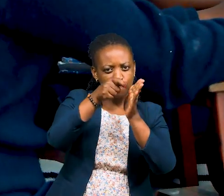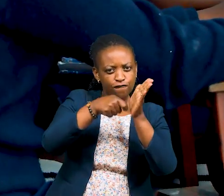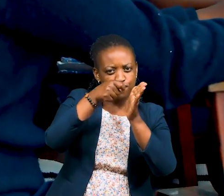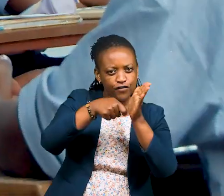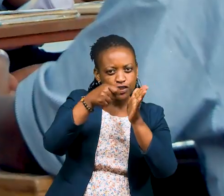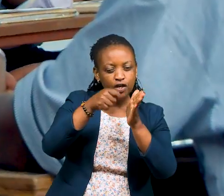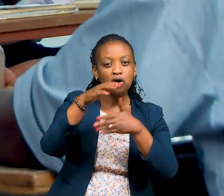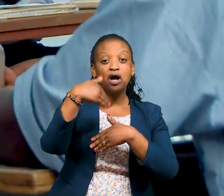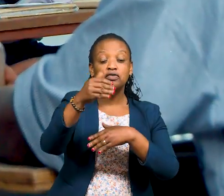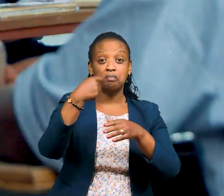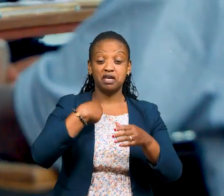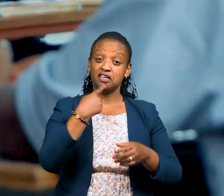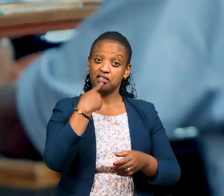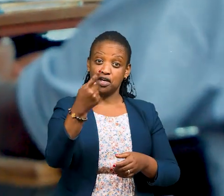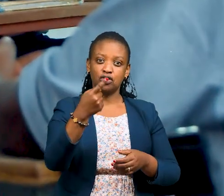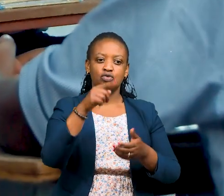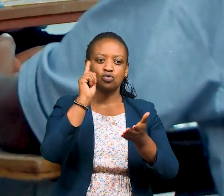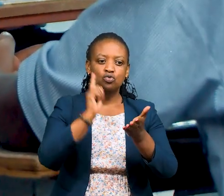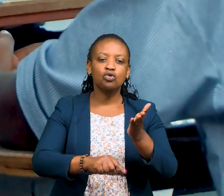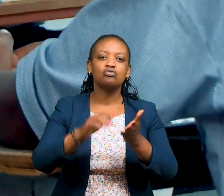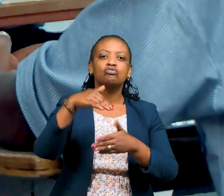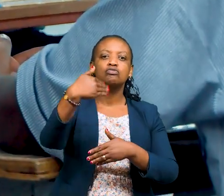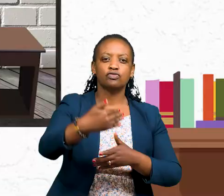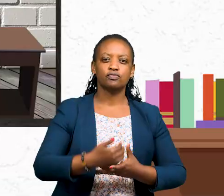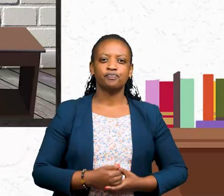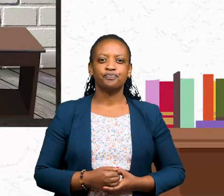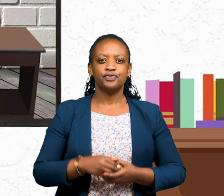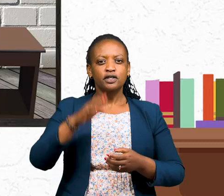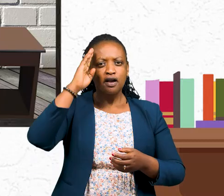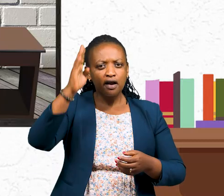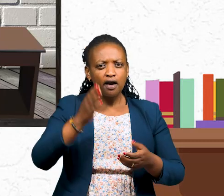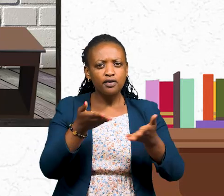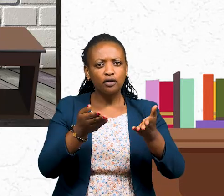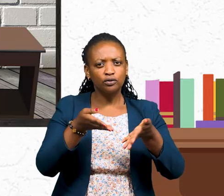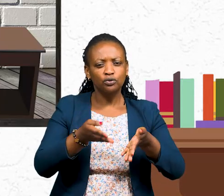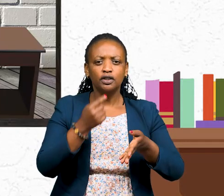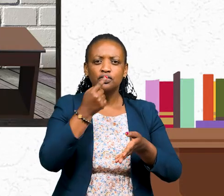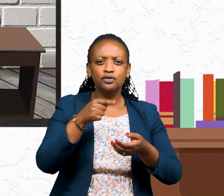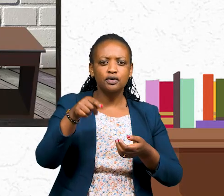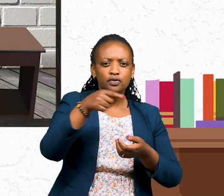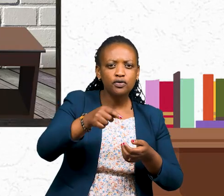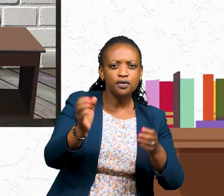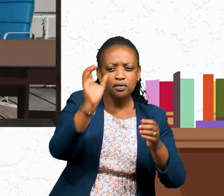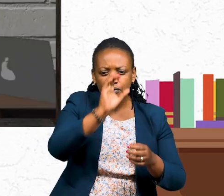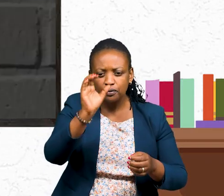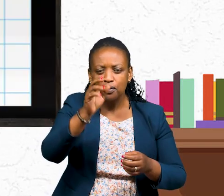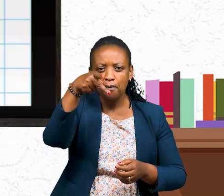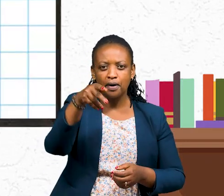then I will tell you what to do next. Hi, and welcome to today's lesson, Circles, Finding